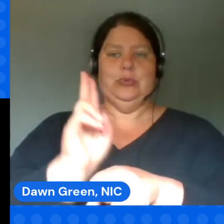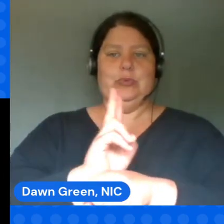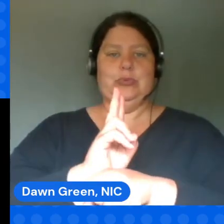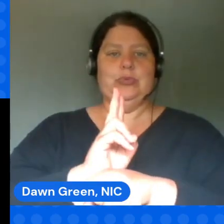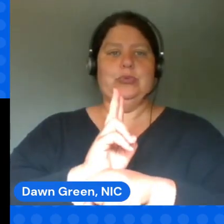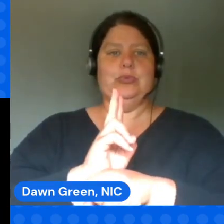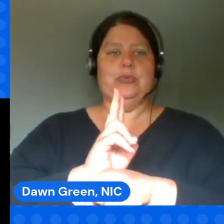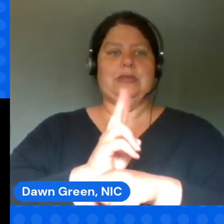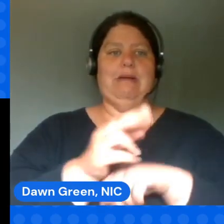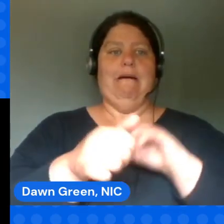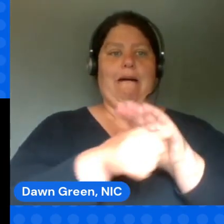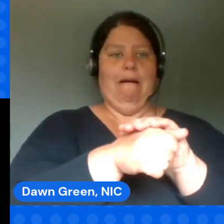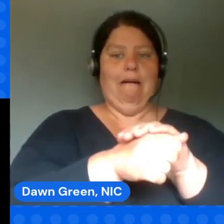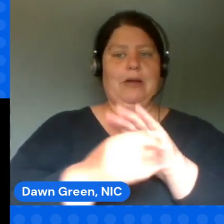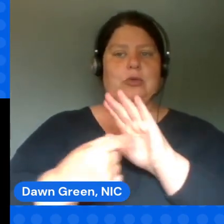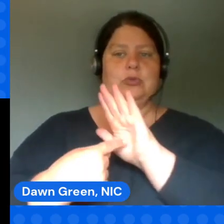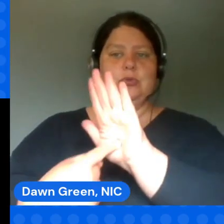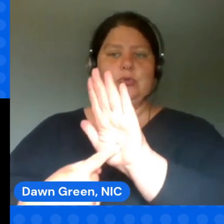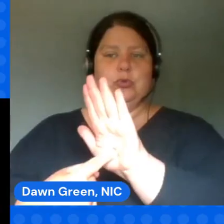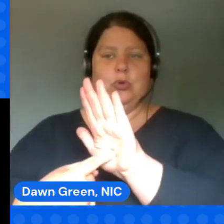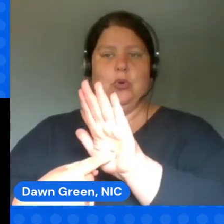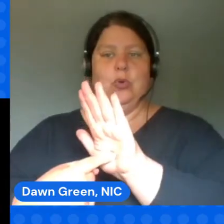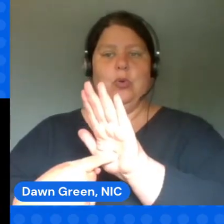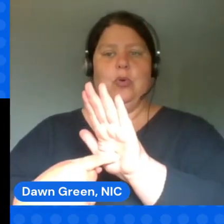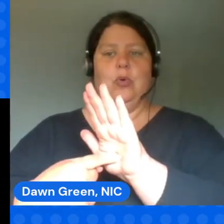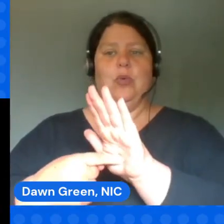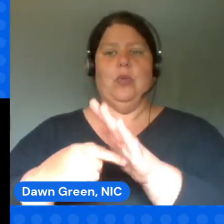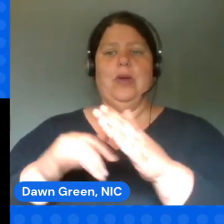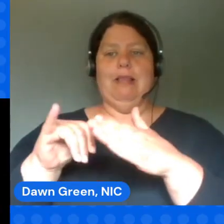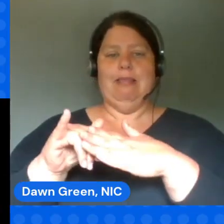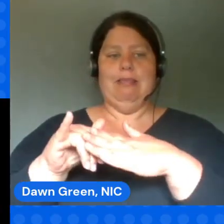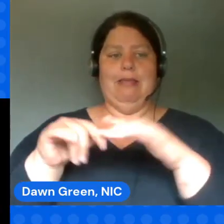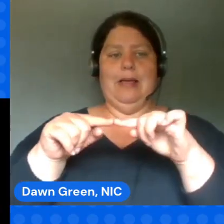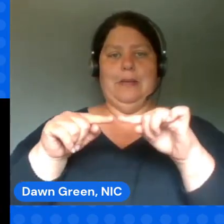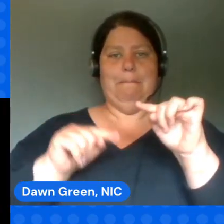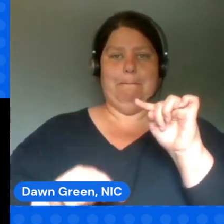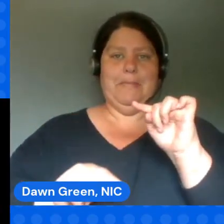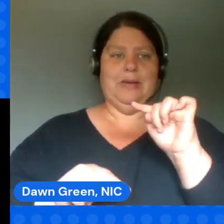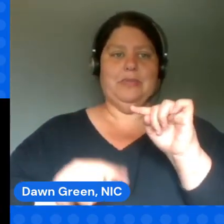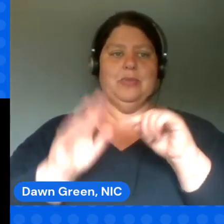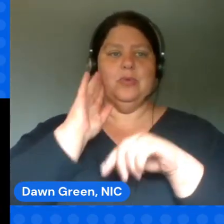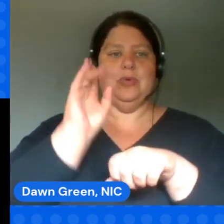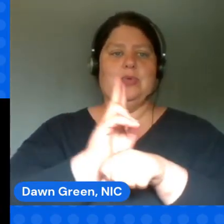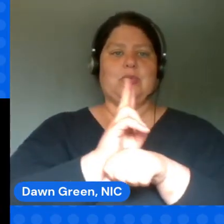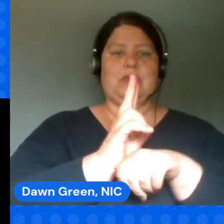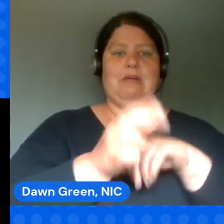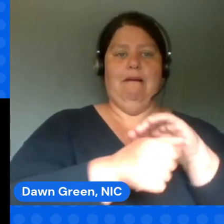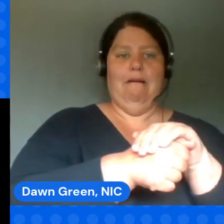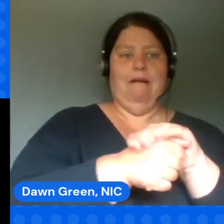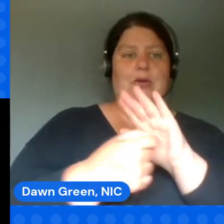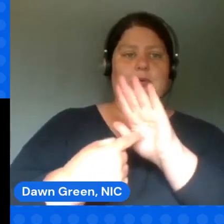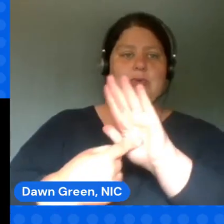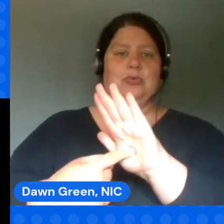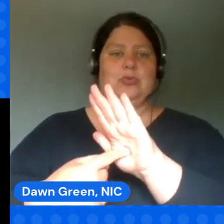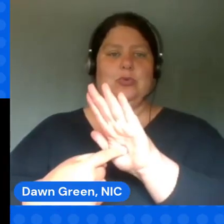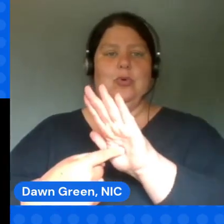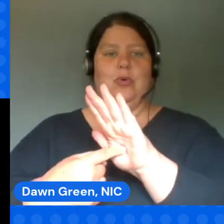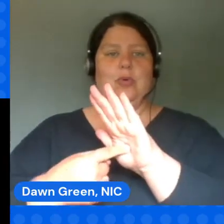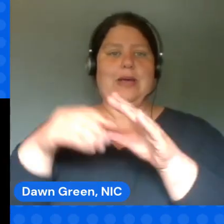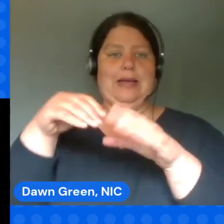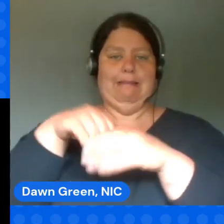show button, which is kind of down towards the bottom. We'll use the hide and the show buttons in this project. And